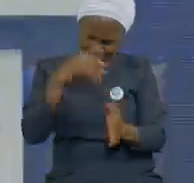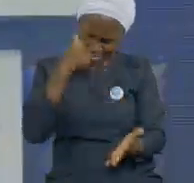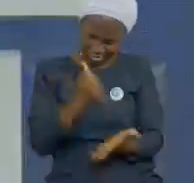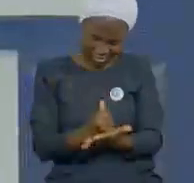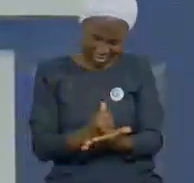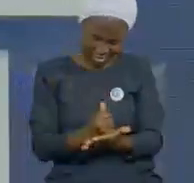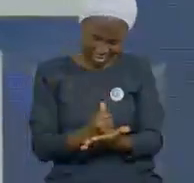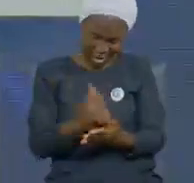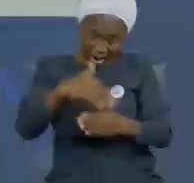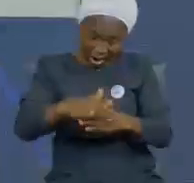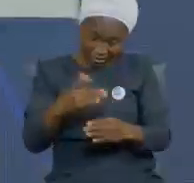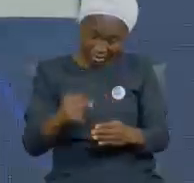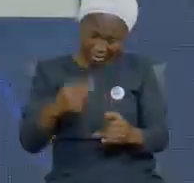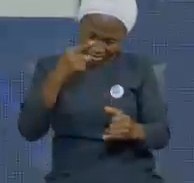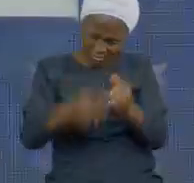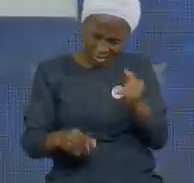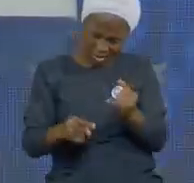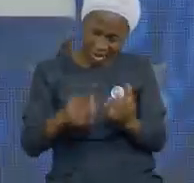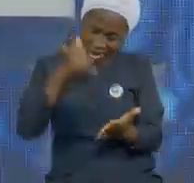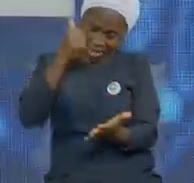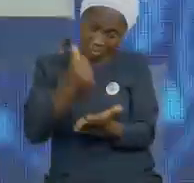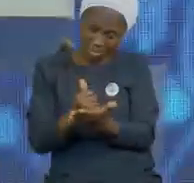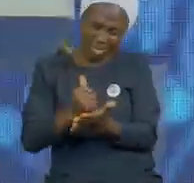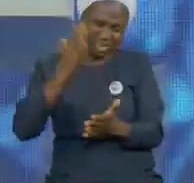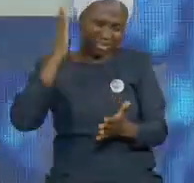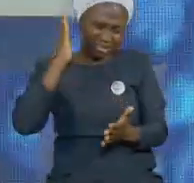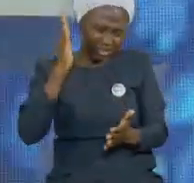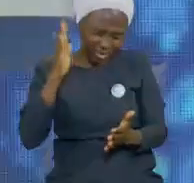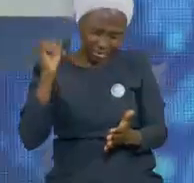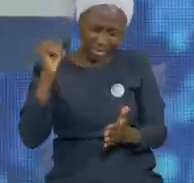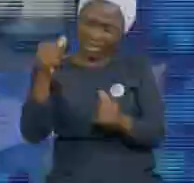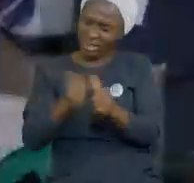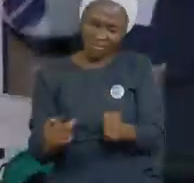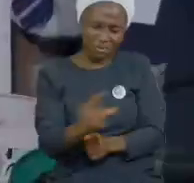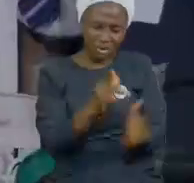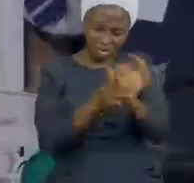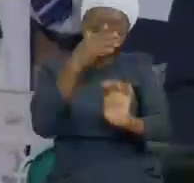After the final amen, testimonies everywhere.